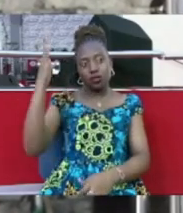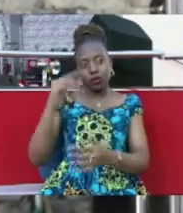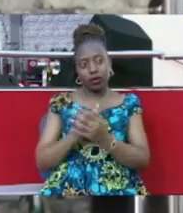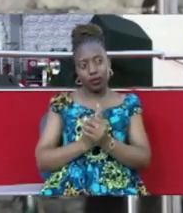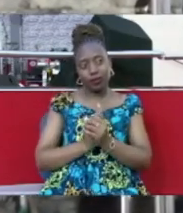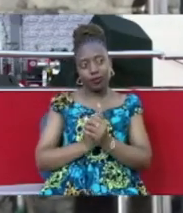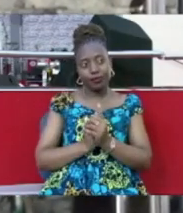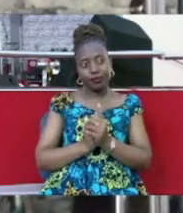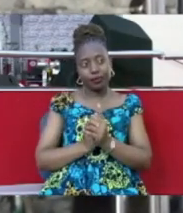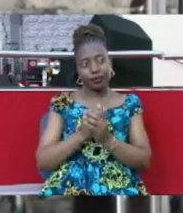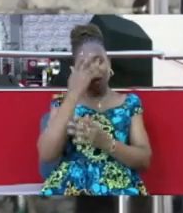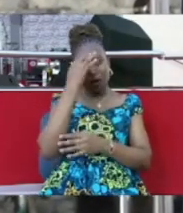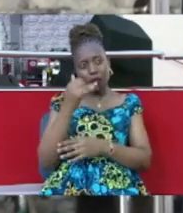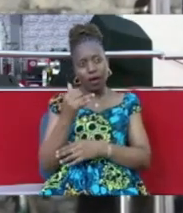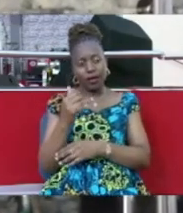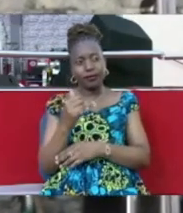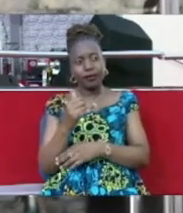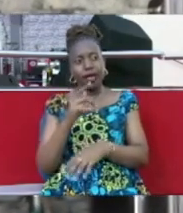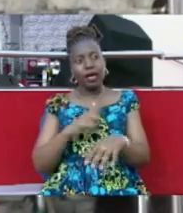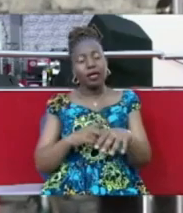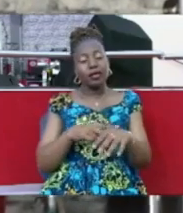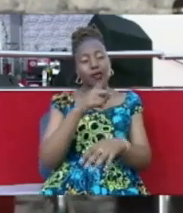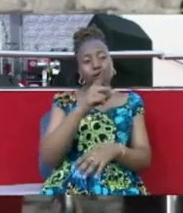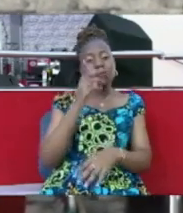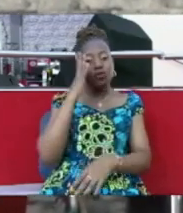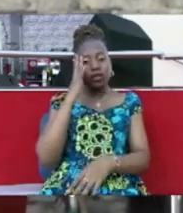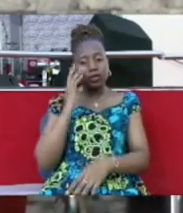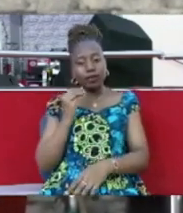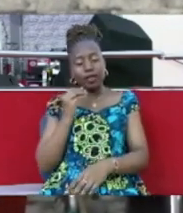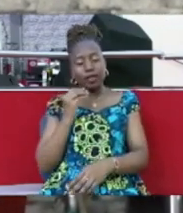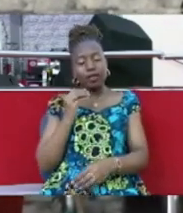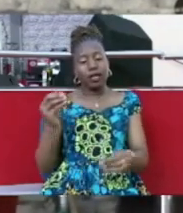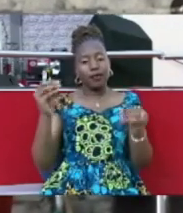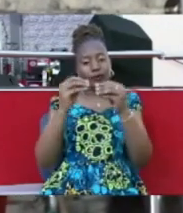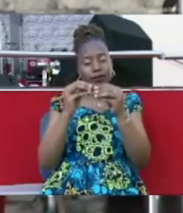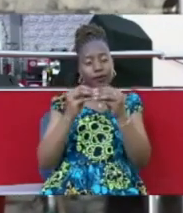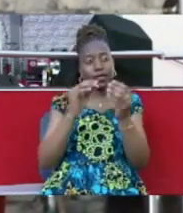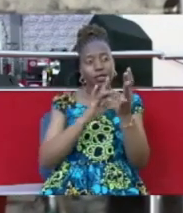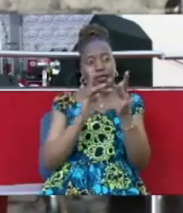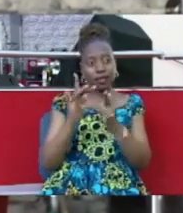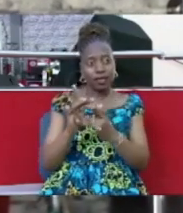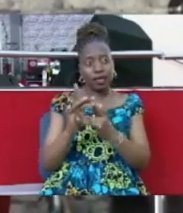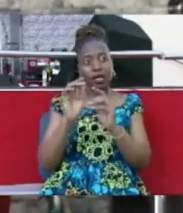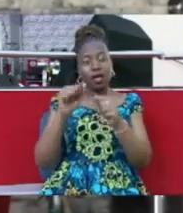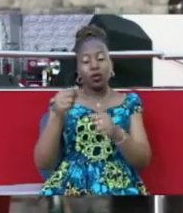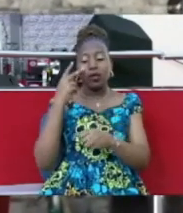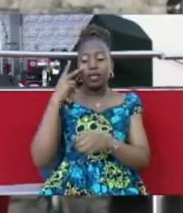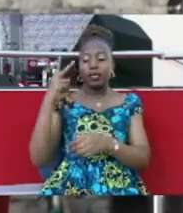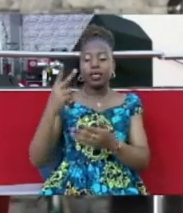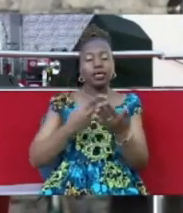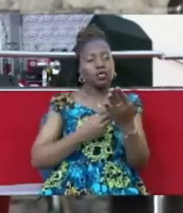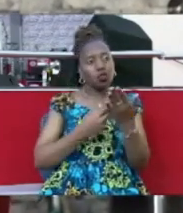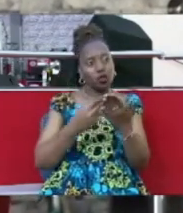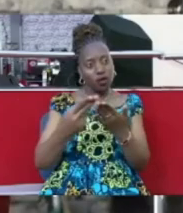Because suddenly when you come face to face with him, you are able to see his holiness, and all that we will be able